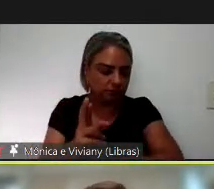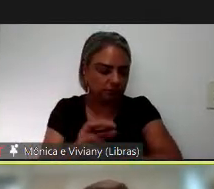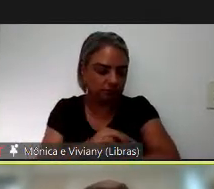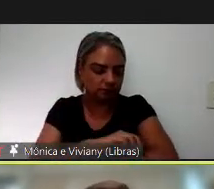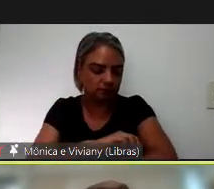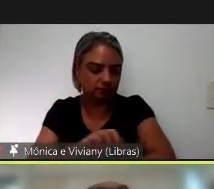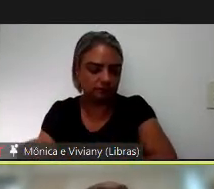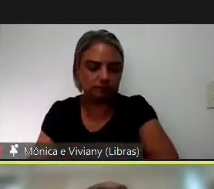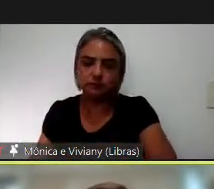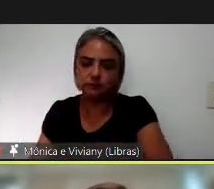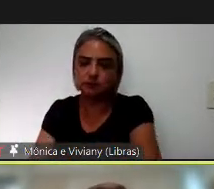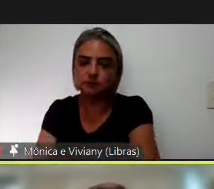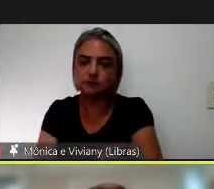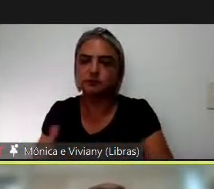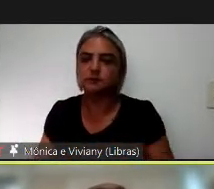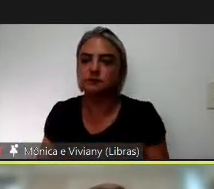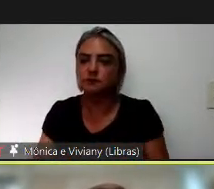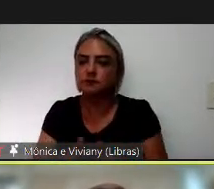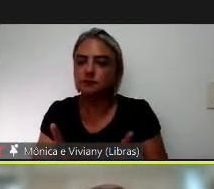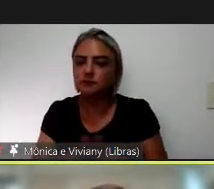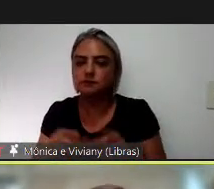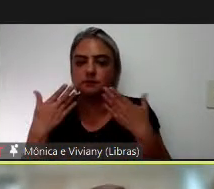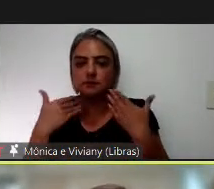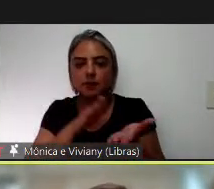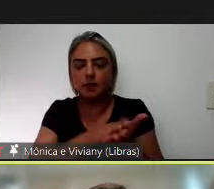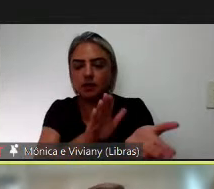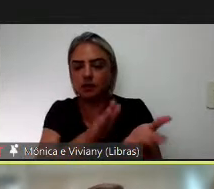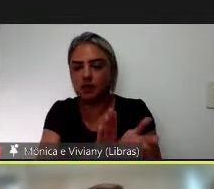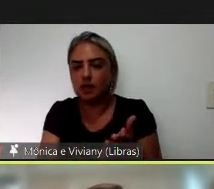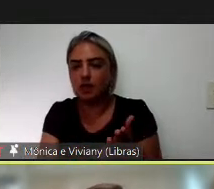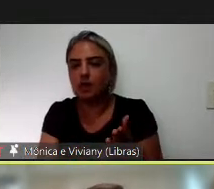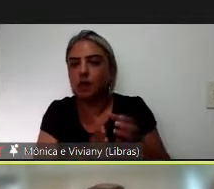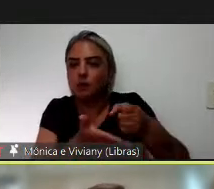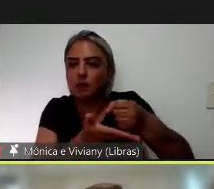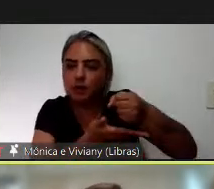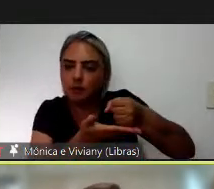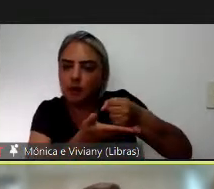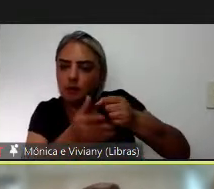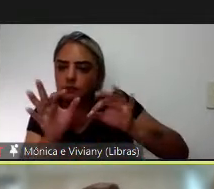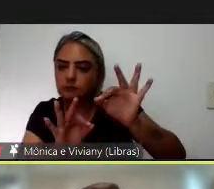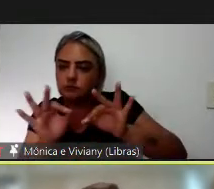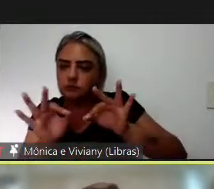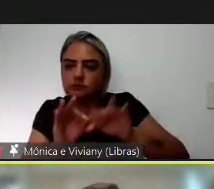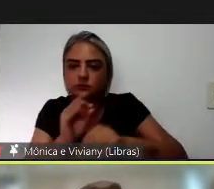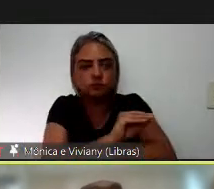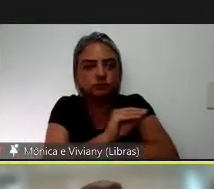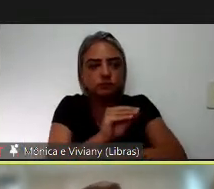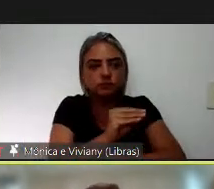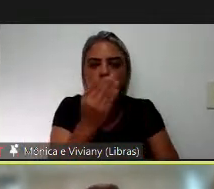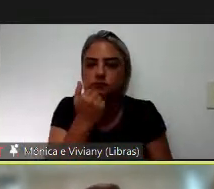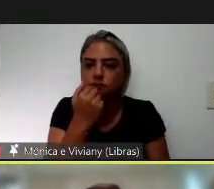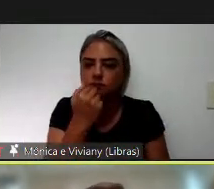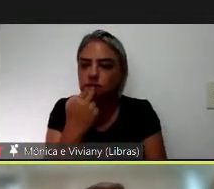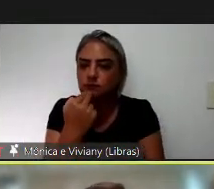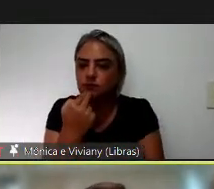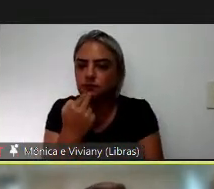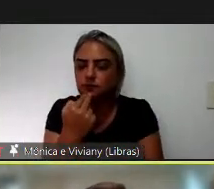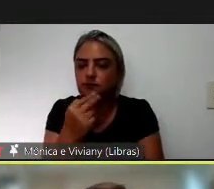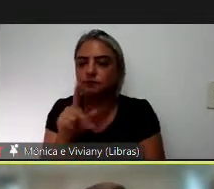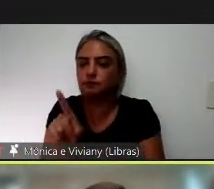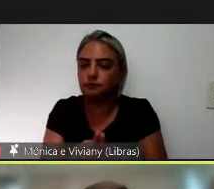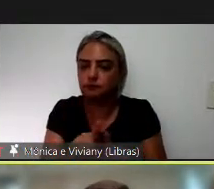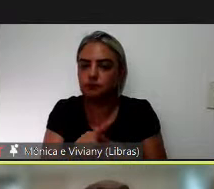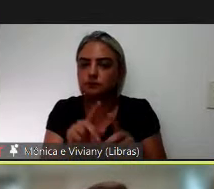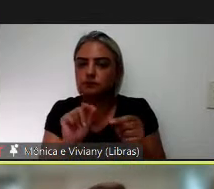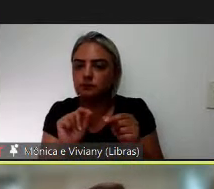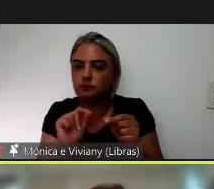a condition related to that. So we are going to publish a matrix to organize the